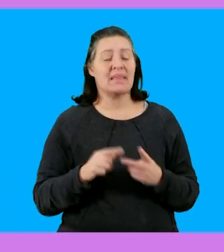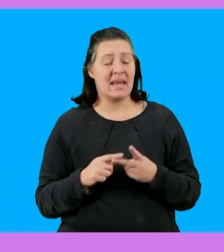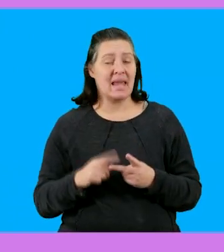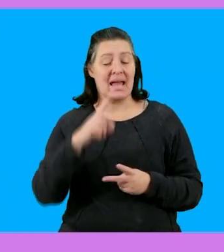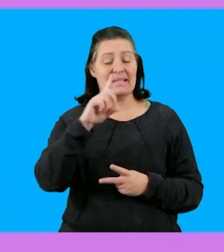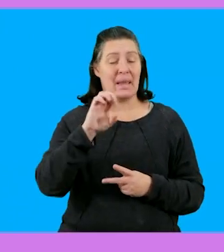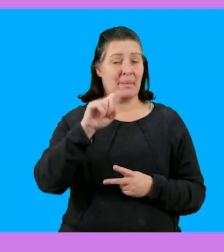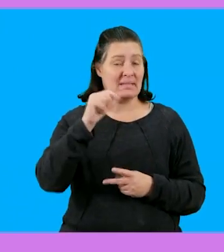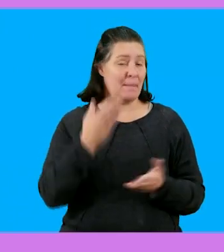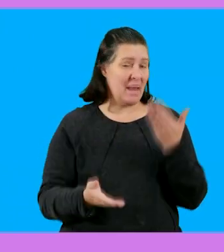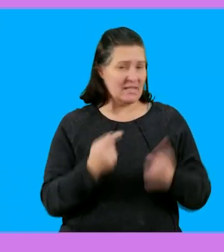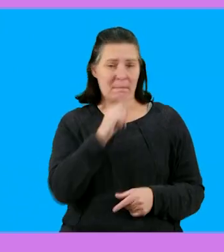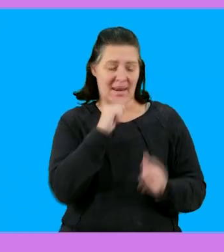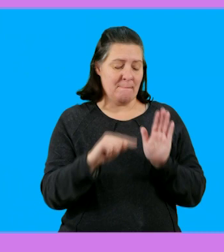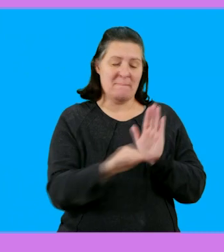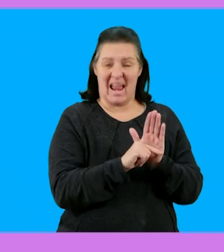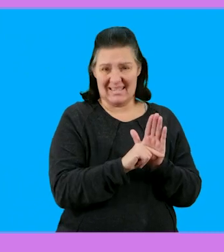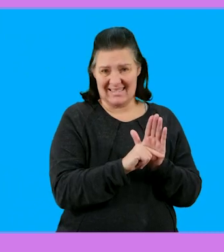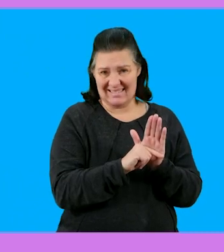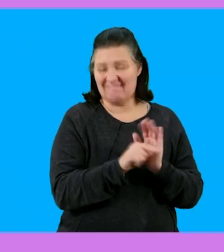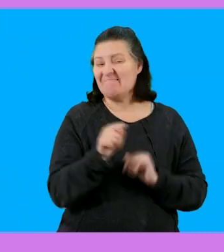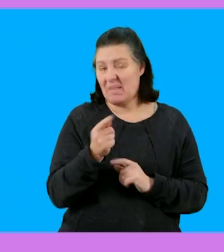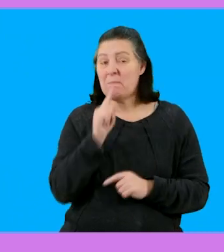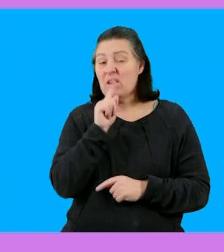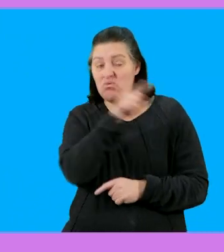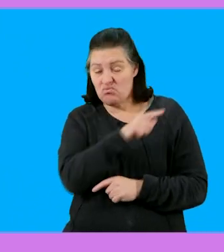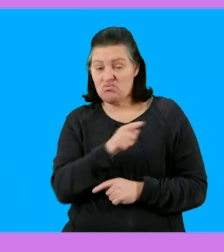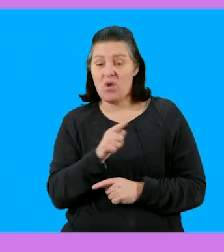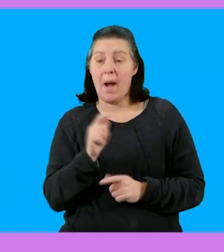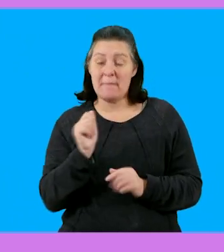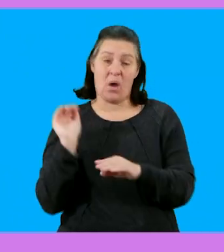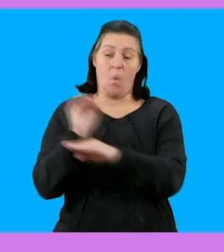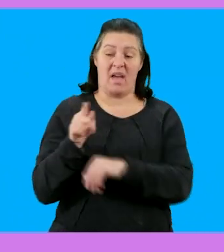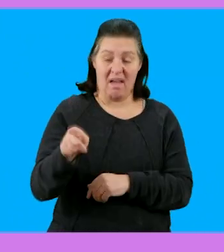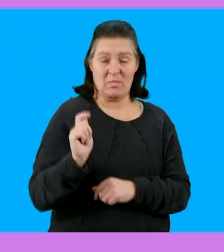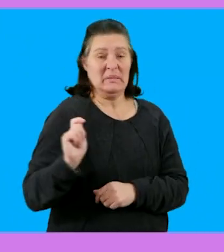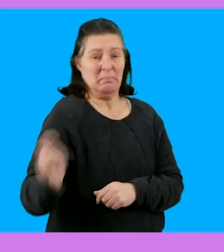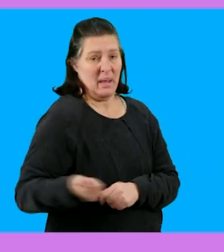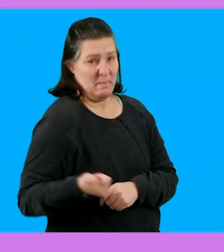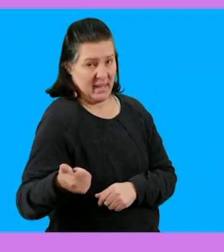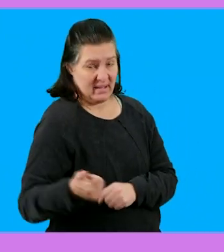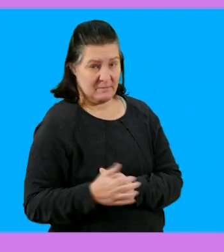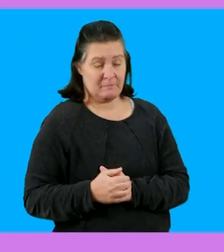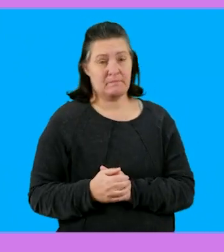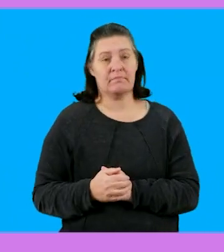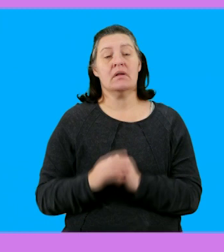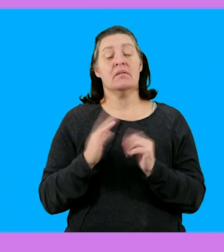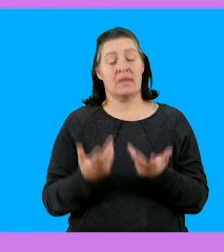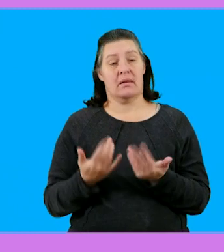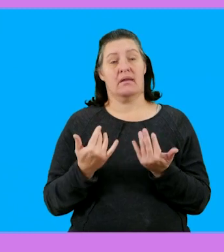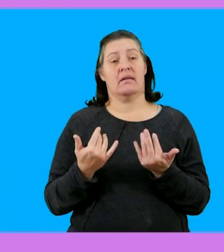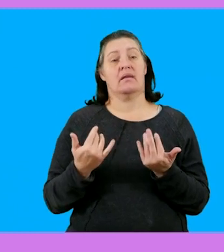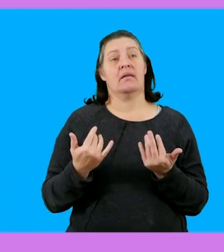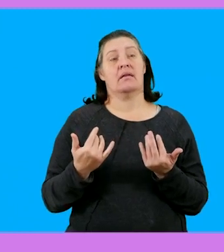a debit balance shows that you owe the bank some money, and it's normally indicated by a negative or minus sign. Then